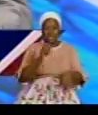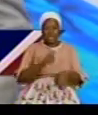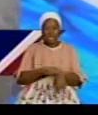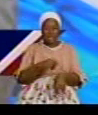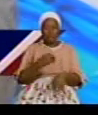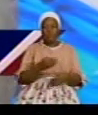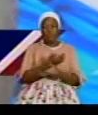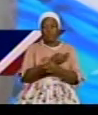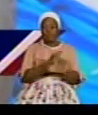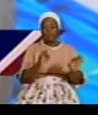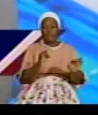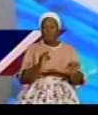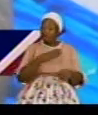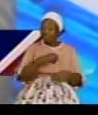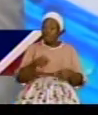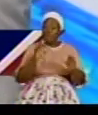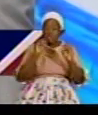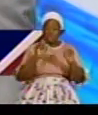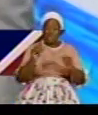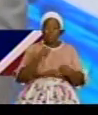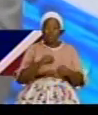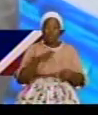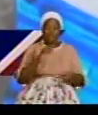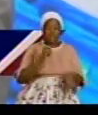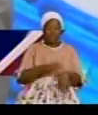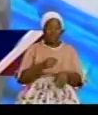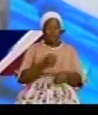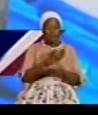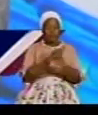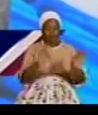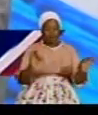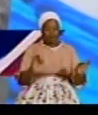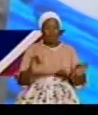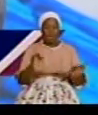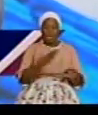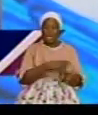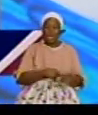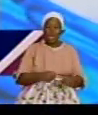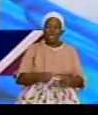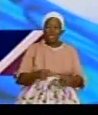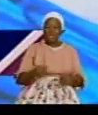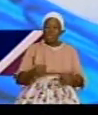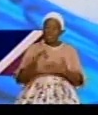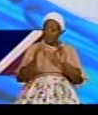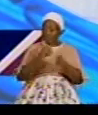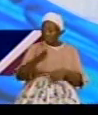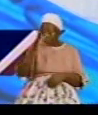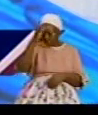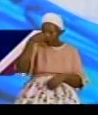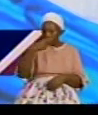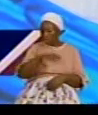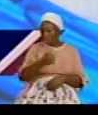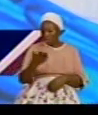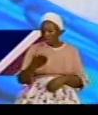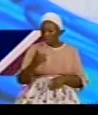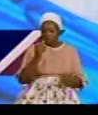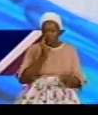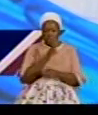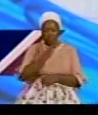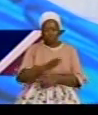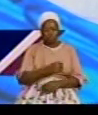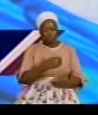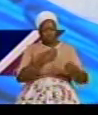of liberty. And if your father says anything, be bold. Look at your